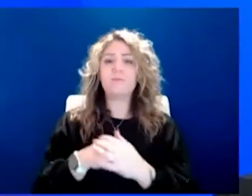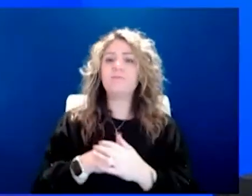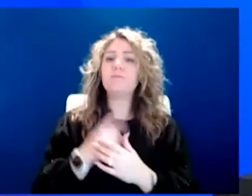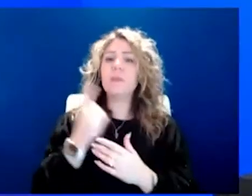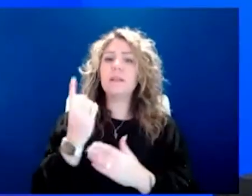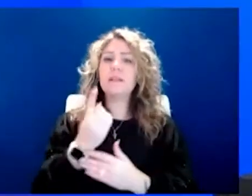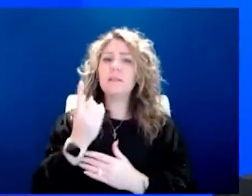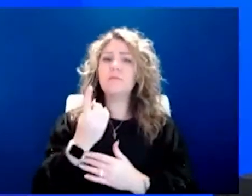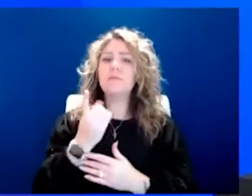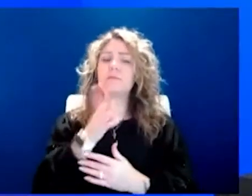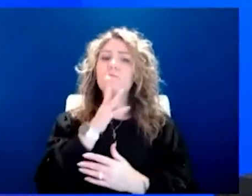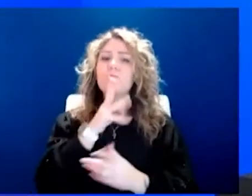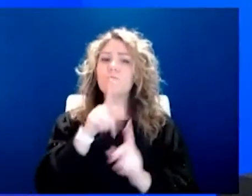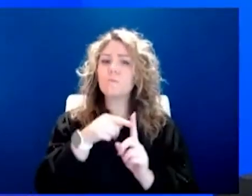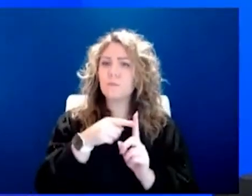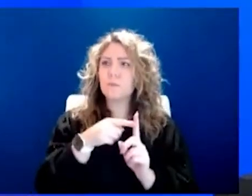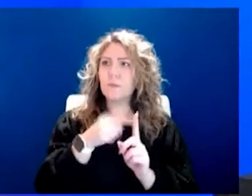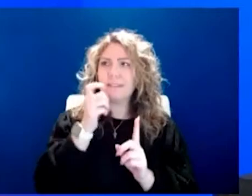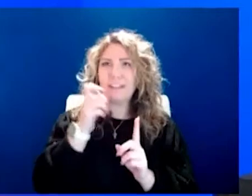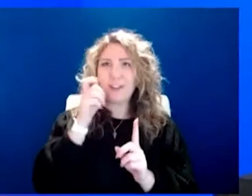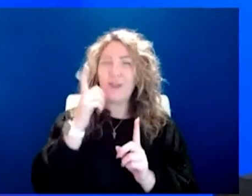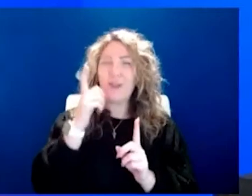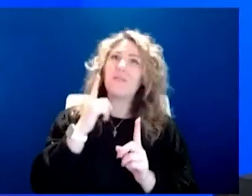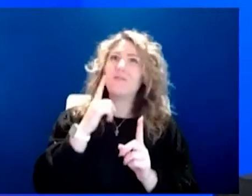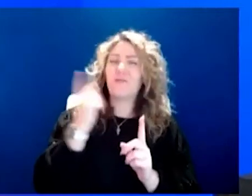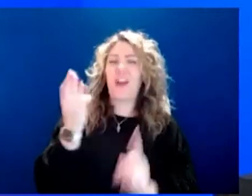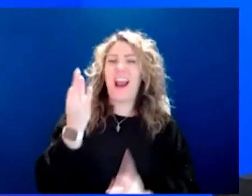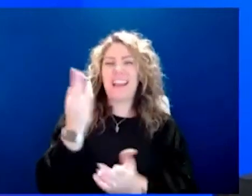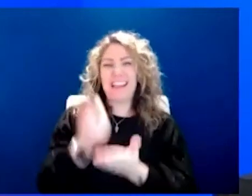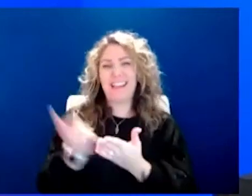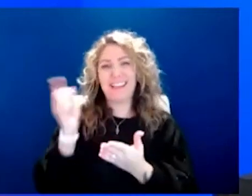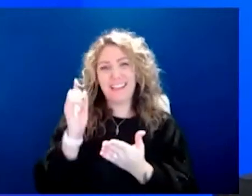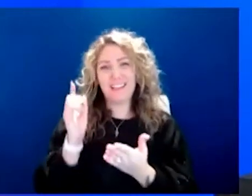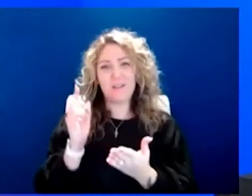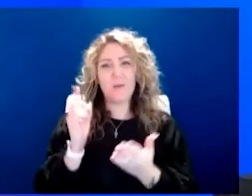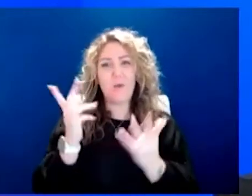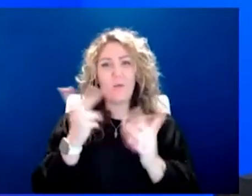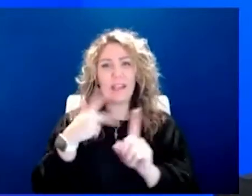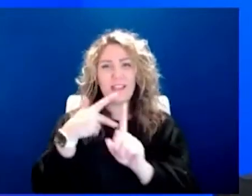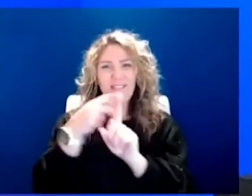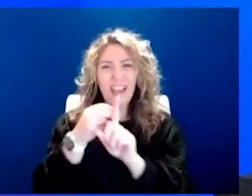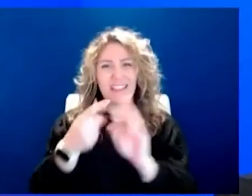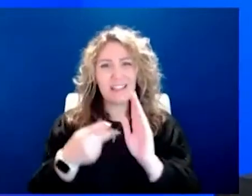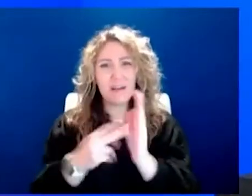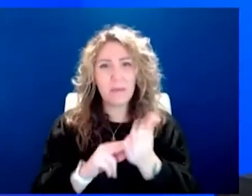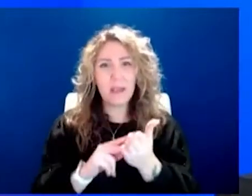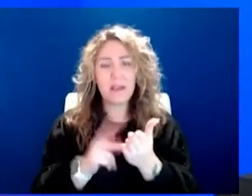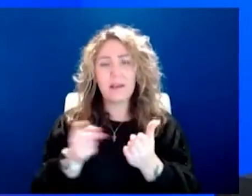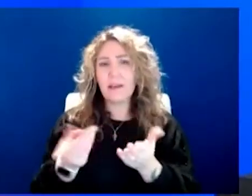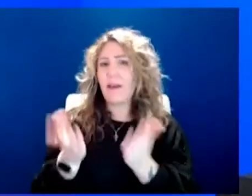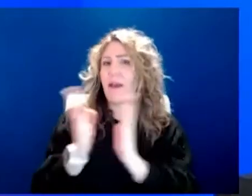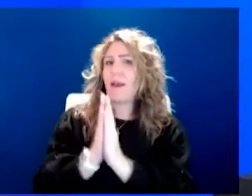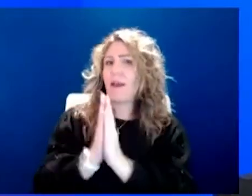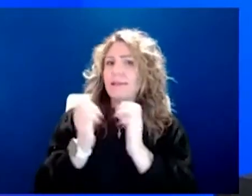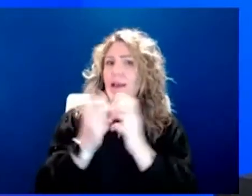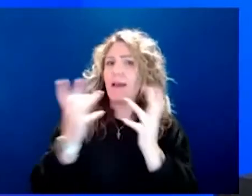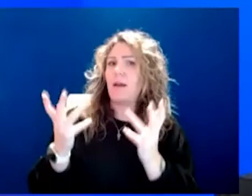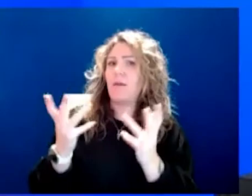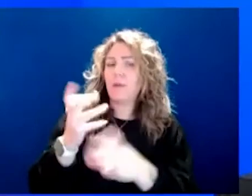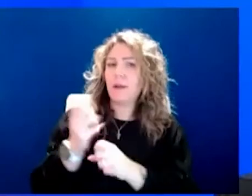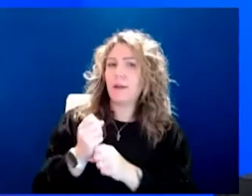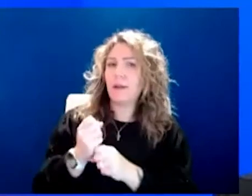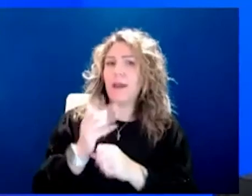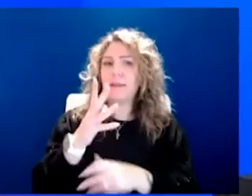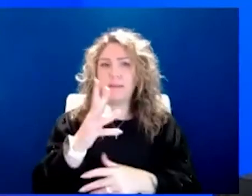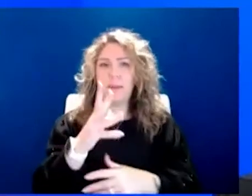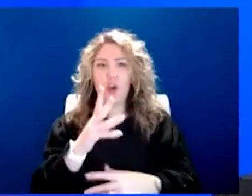bit the last time I was here, I guess was Friday. What does vaccinated mean? Is he asking how many have received their primary series? Is he asking